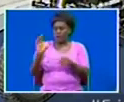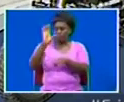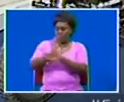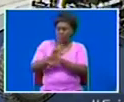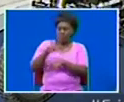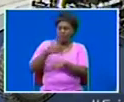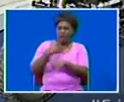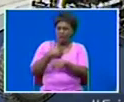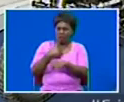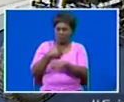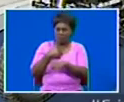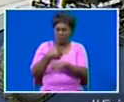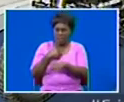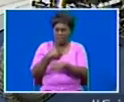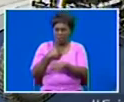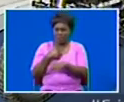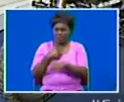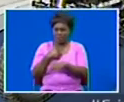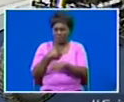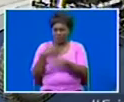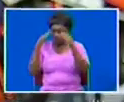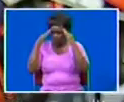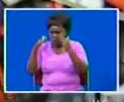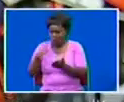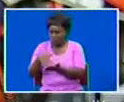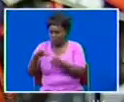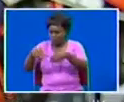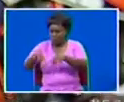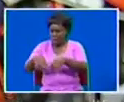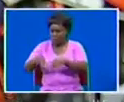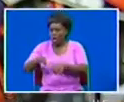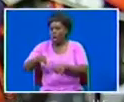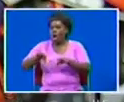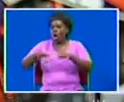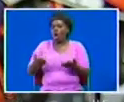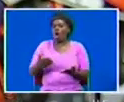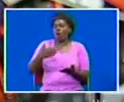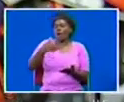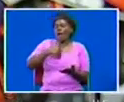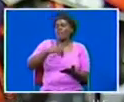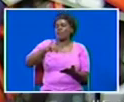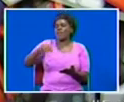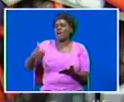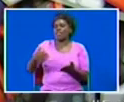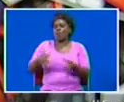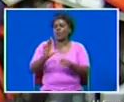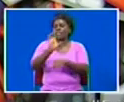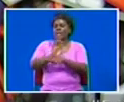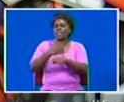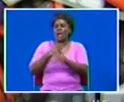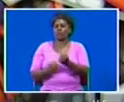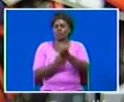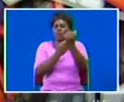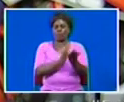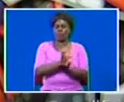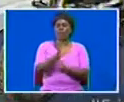have like a sort of like a liking or an inclination to bikes? Or is there another way that the church also comes in to support this cause?